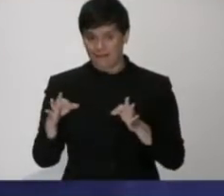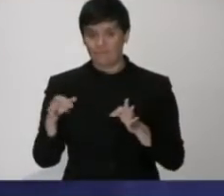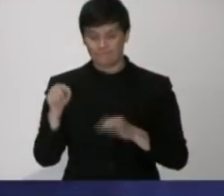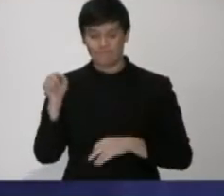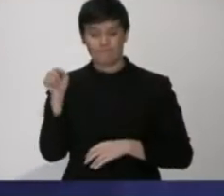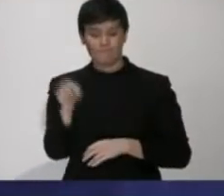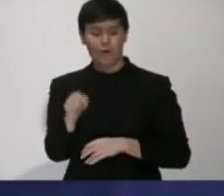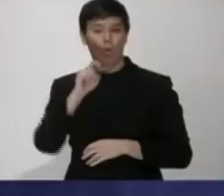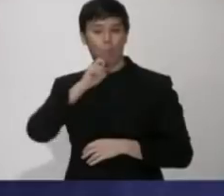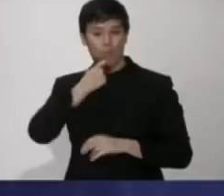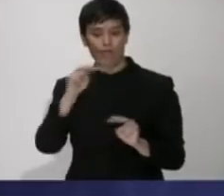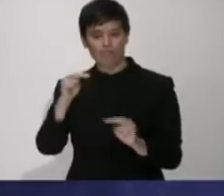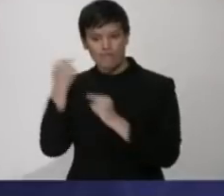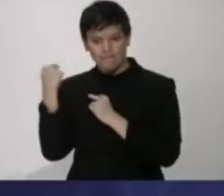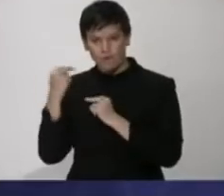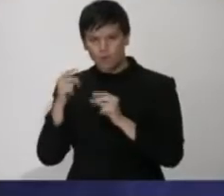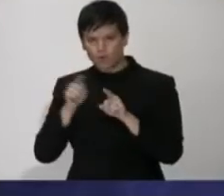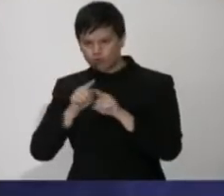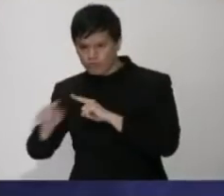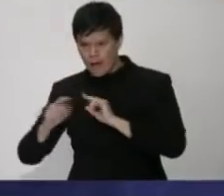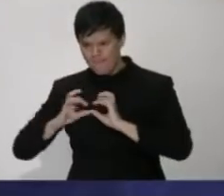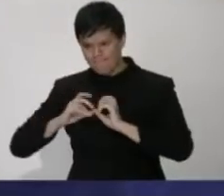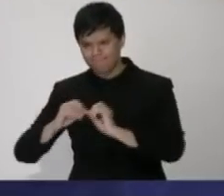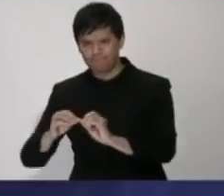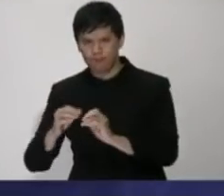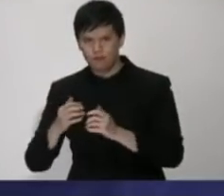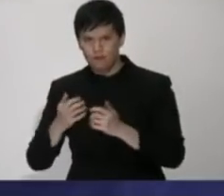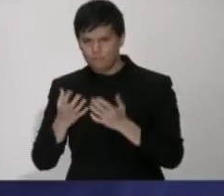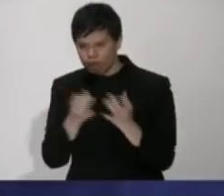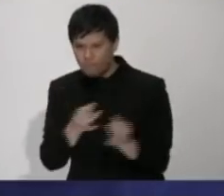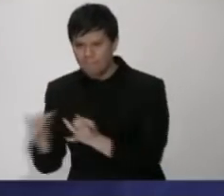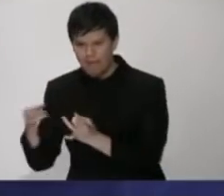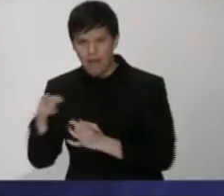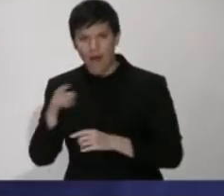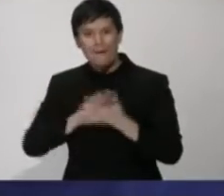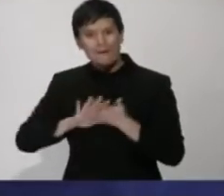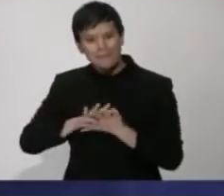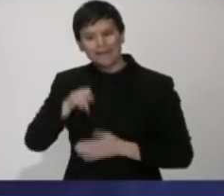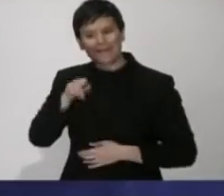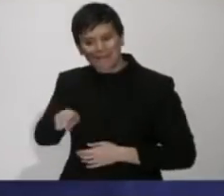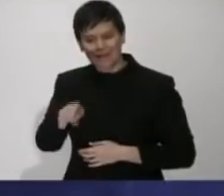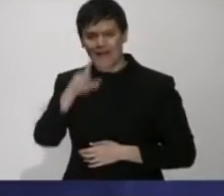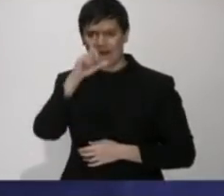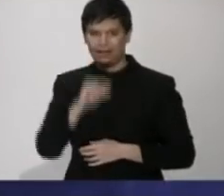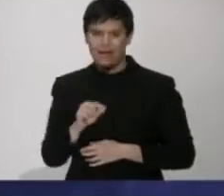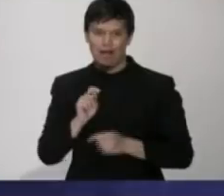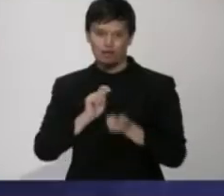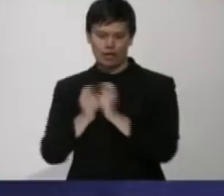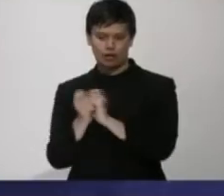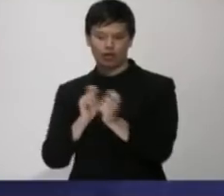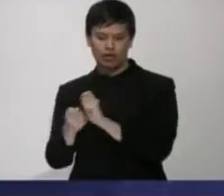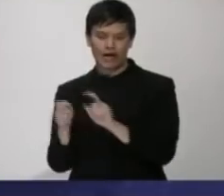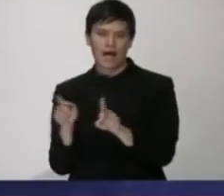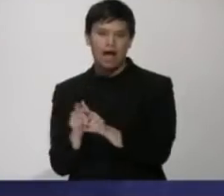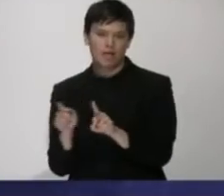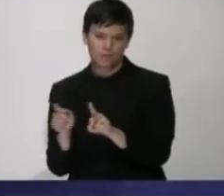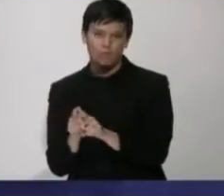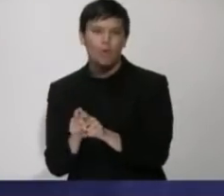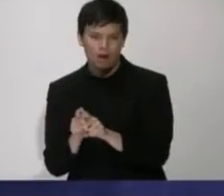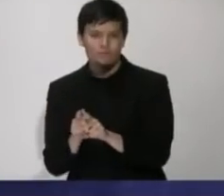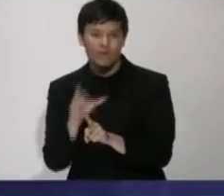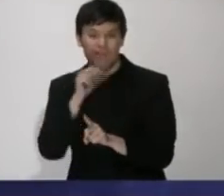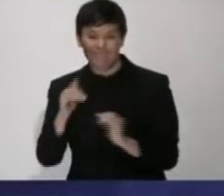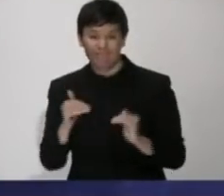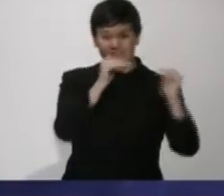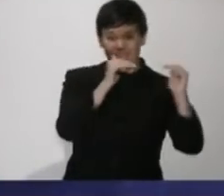directed officials to undertake further work on the leave scheme to ensure its adaptability and flexibility in the event of further alert